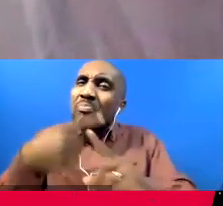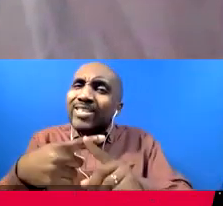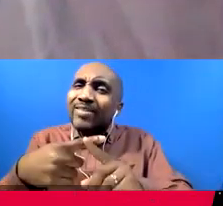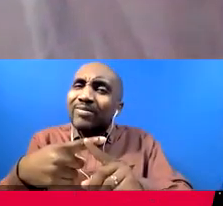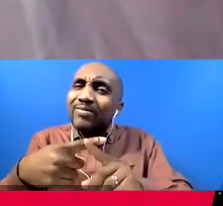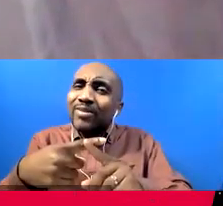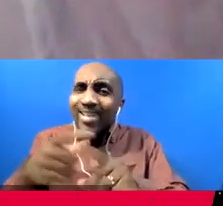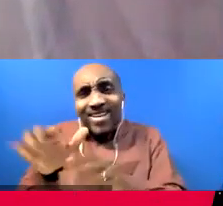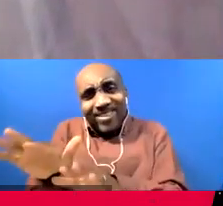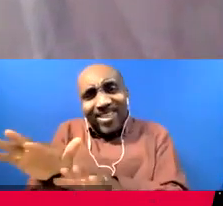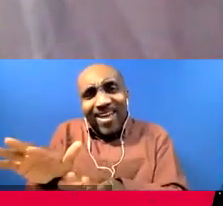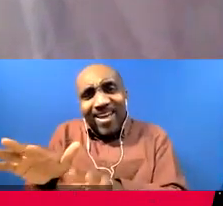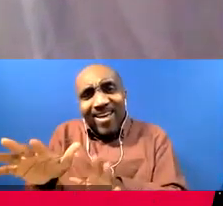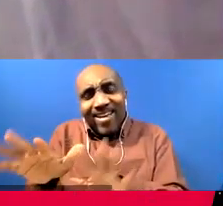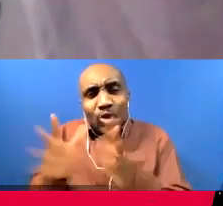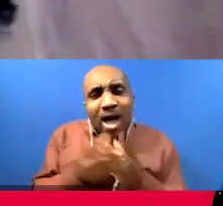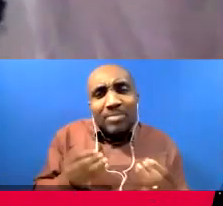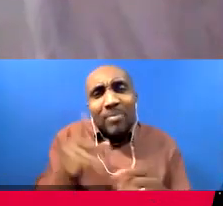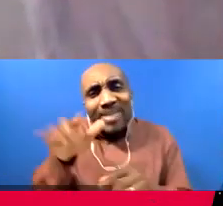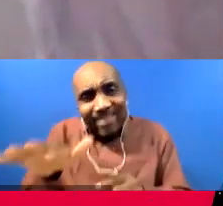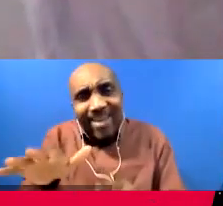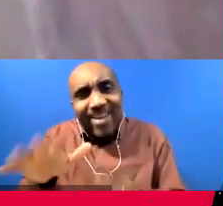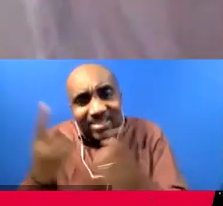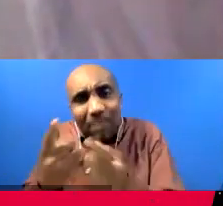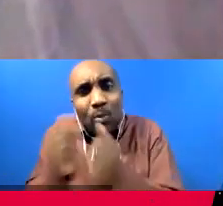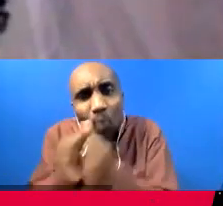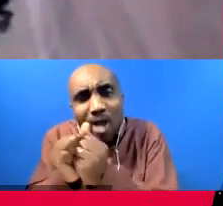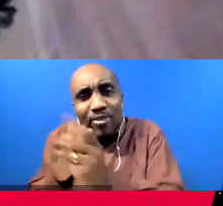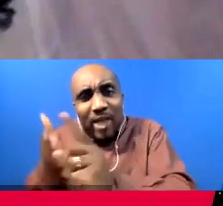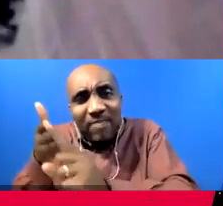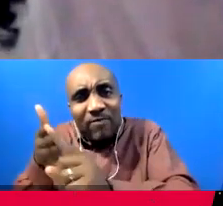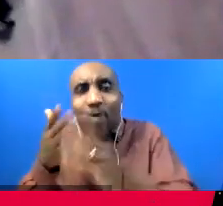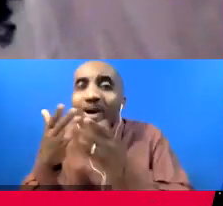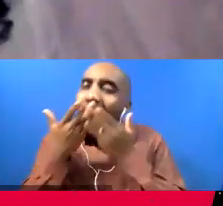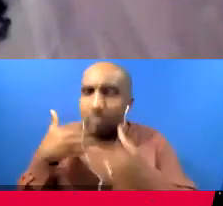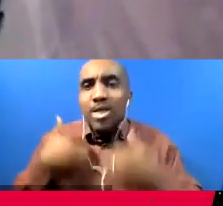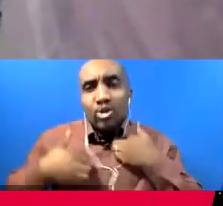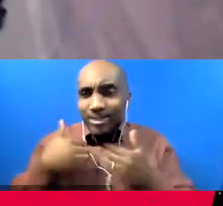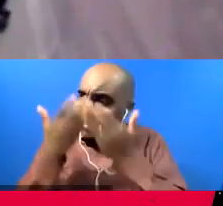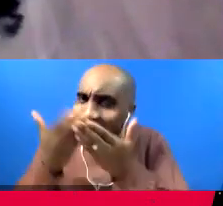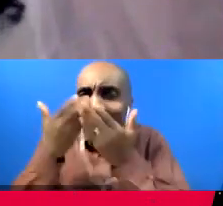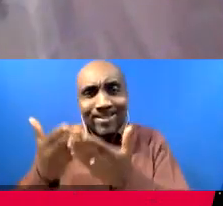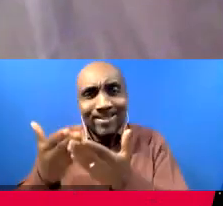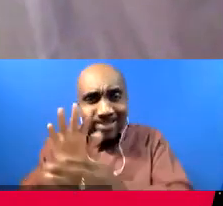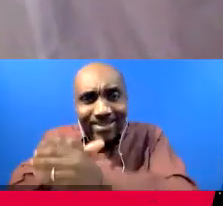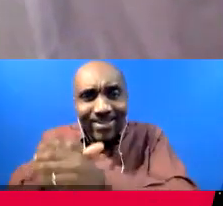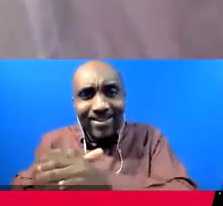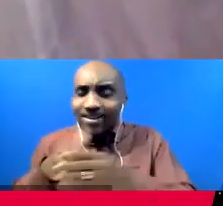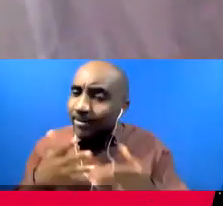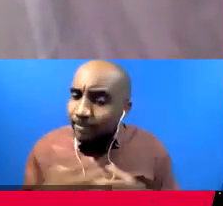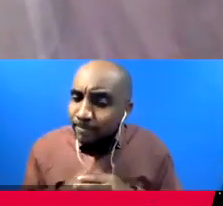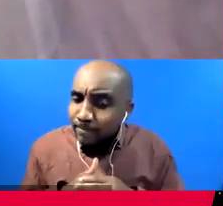peace in the positive. So the presence of something and not the absence of another. And this is the kind of peace that I was interested in studying, the peace of